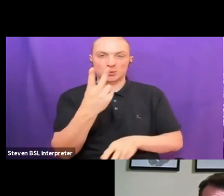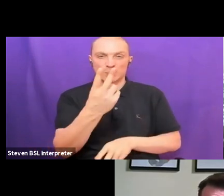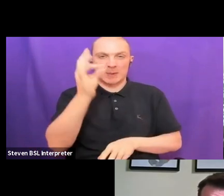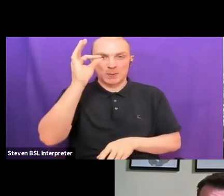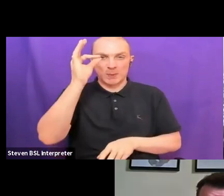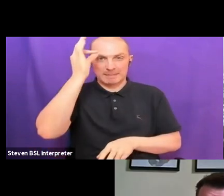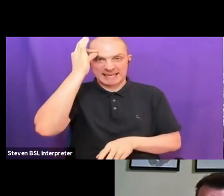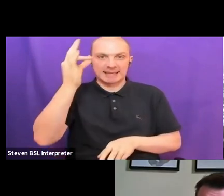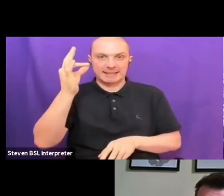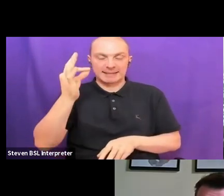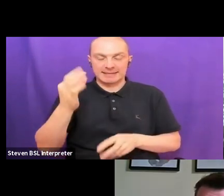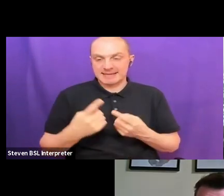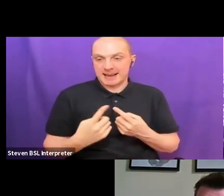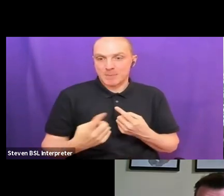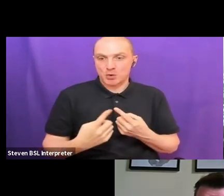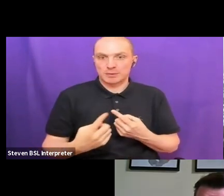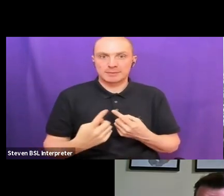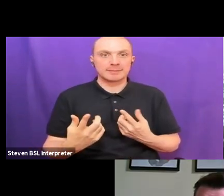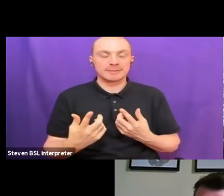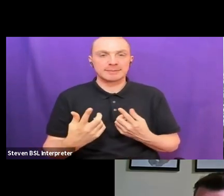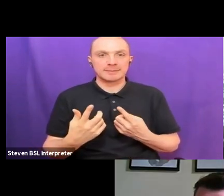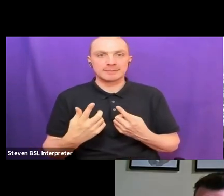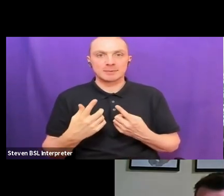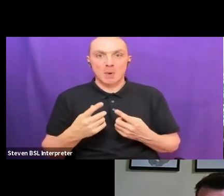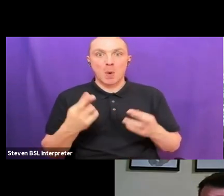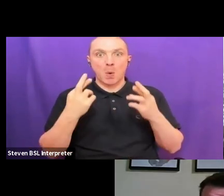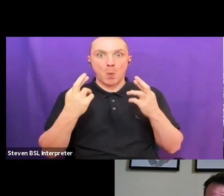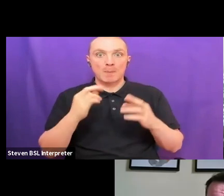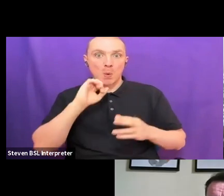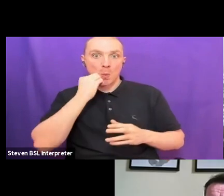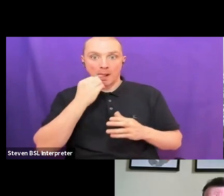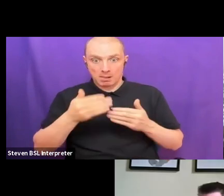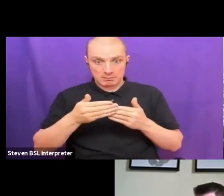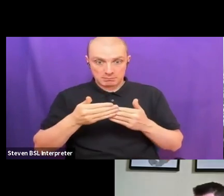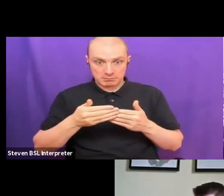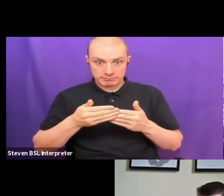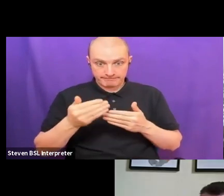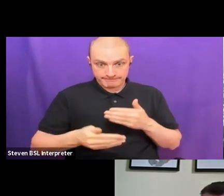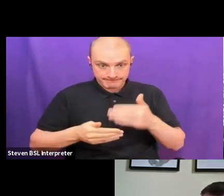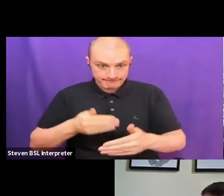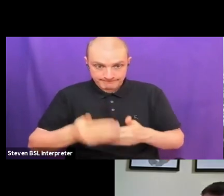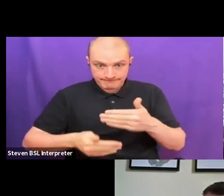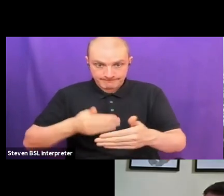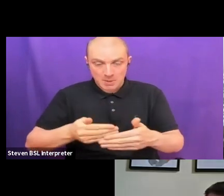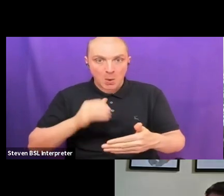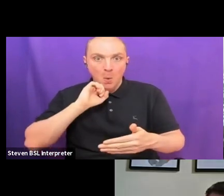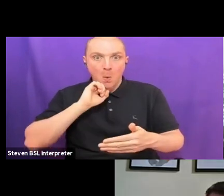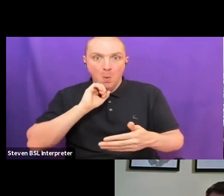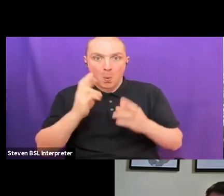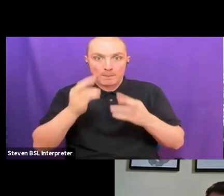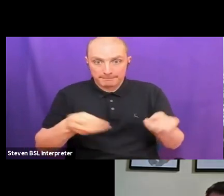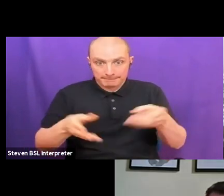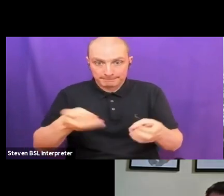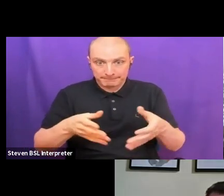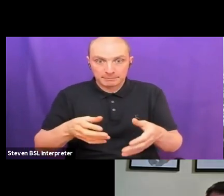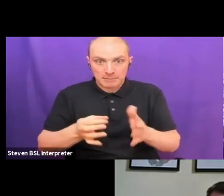really to take this forward as we learn and go in Scotland. Thank you. That's great, David. Thanks very much. And I think that's really interesting